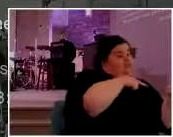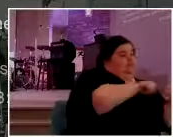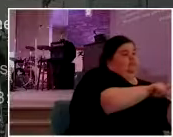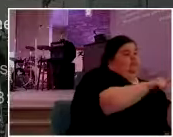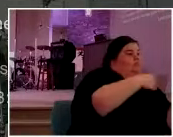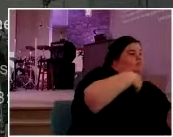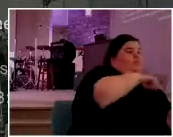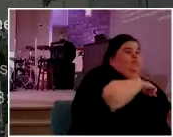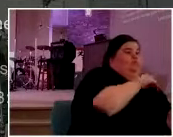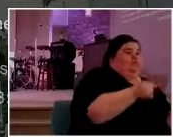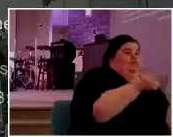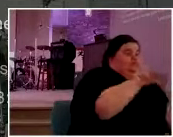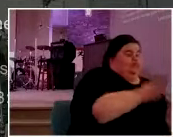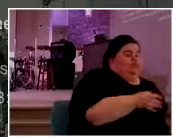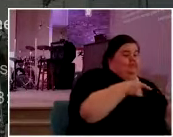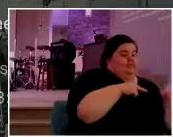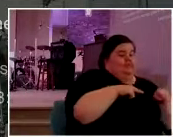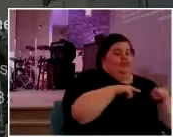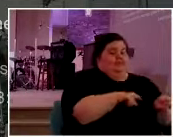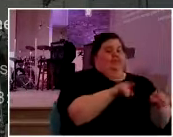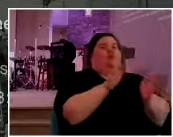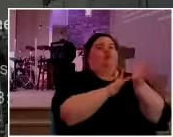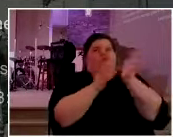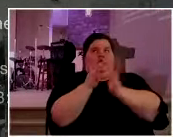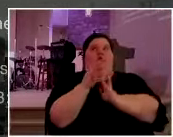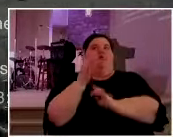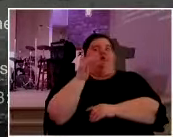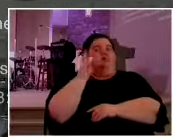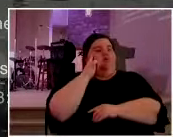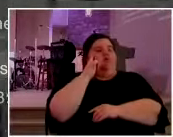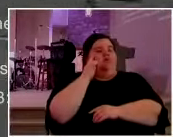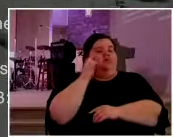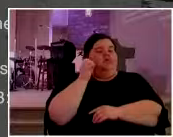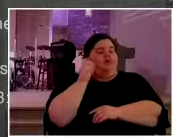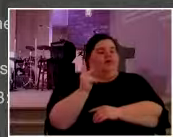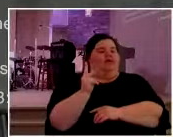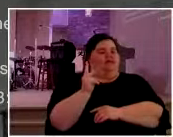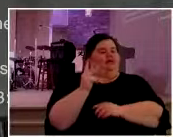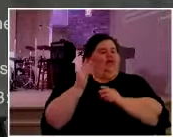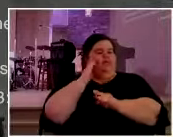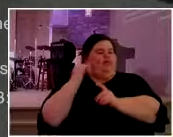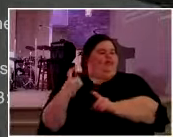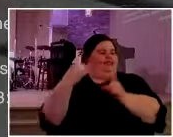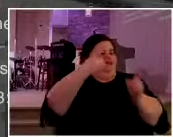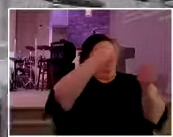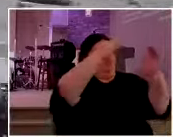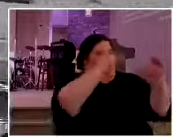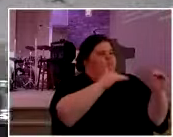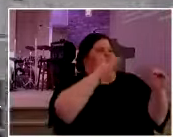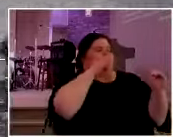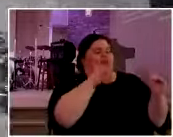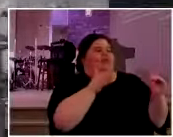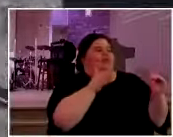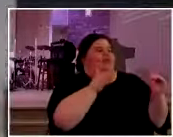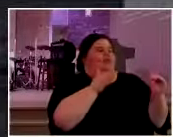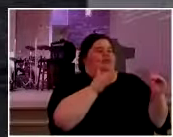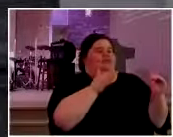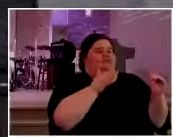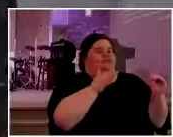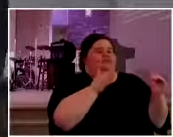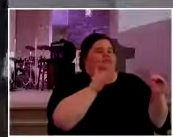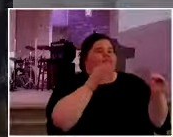Jesus made it very simple. He said, I'm going to make a hope. I'm going to give you a hope. I'm going to allow there to be a